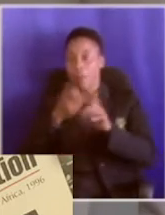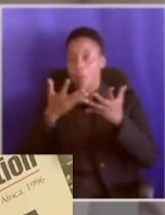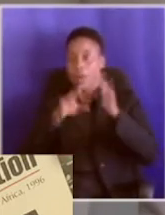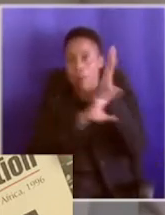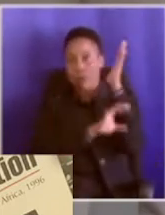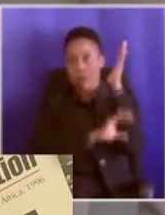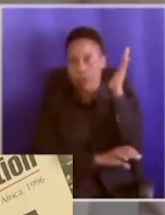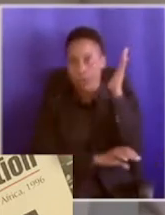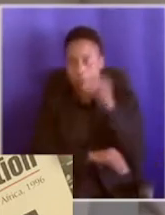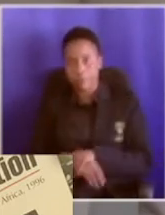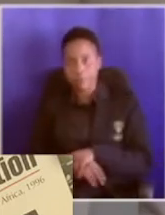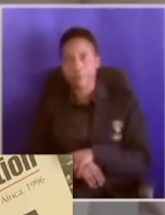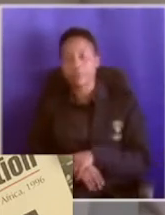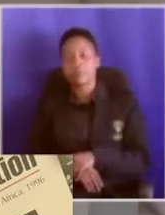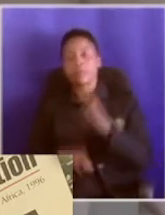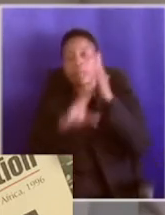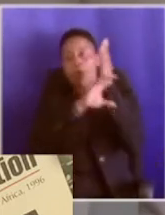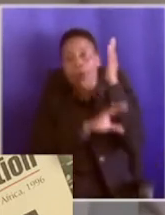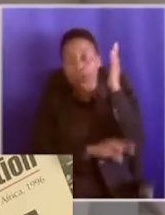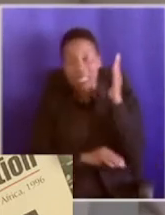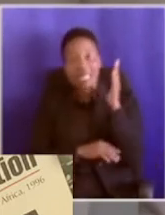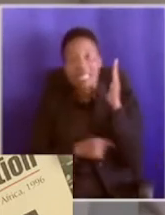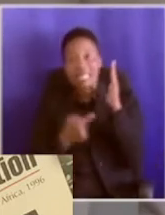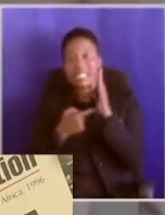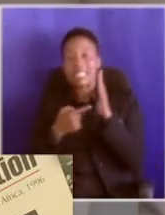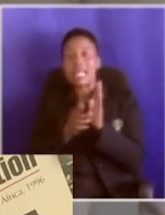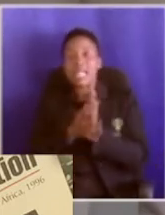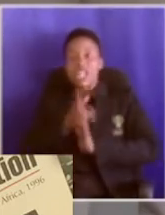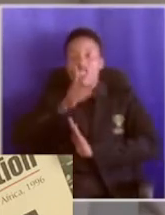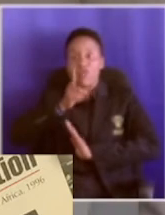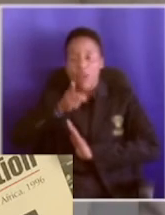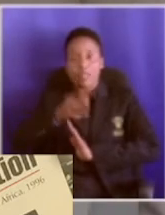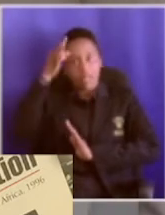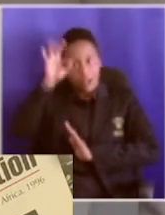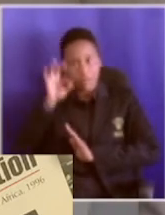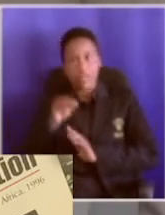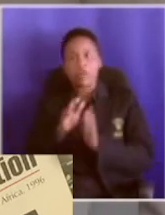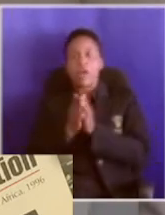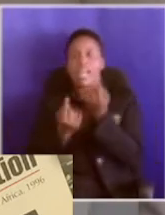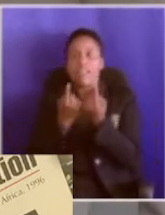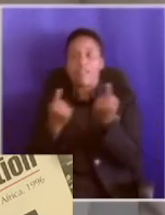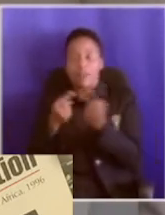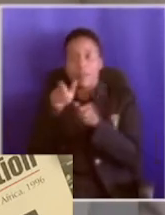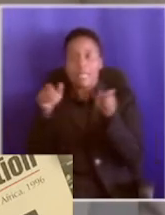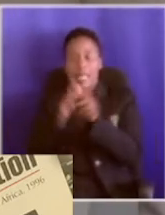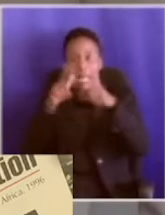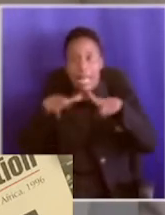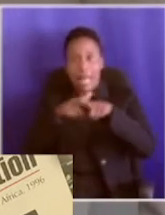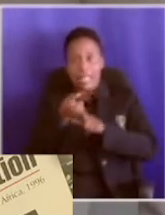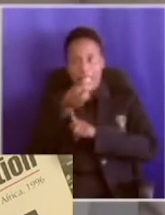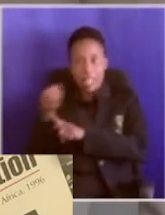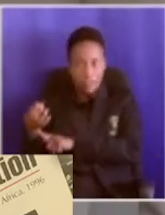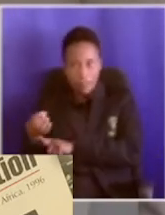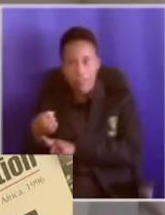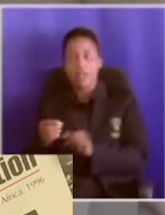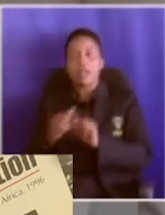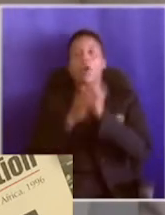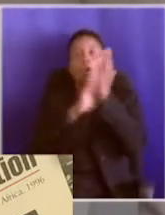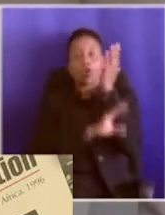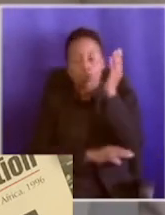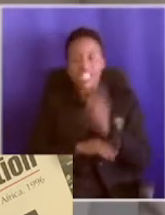Constitution. While the Constitution does not instruct the state to give everyone land, the Constitution instructs